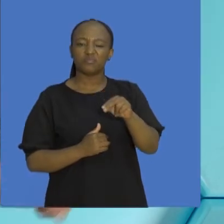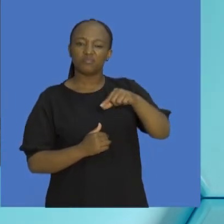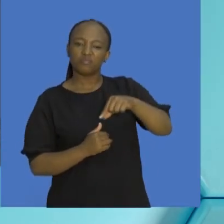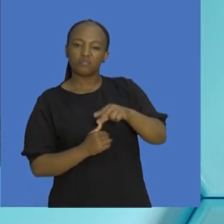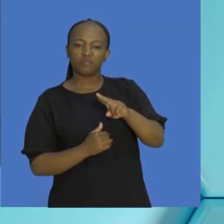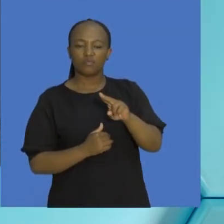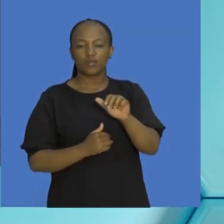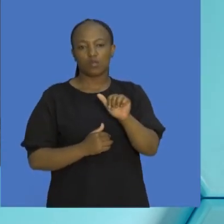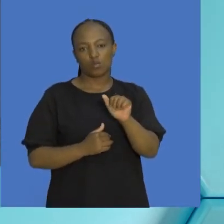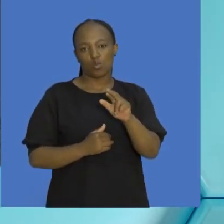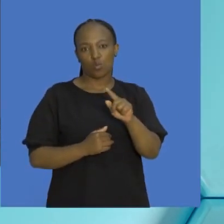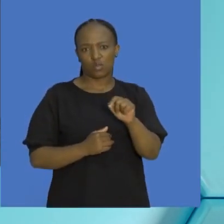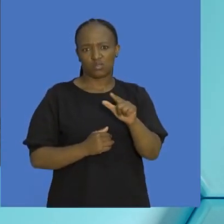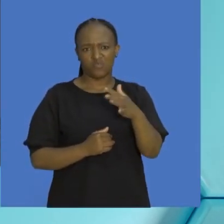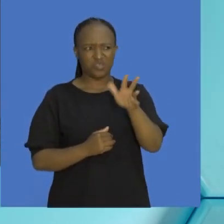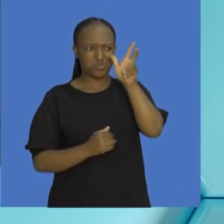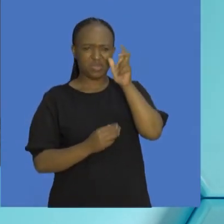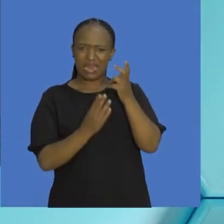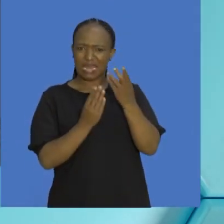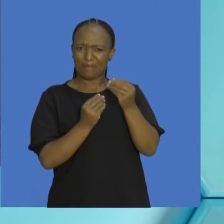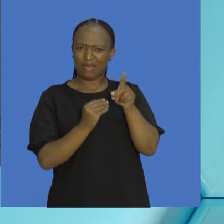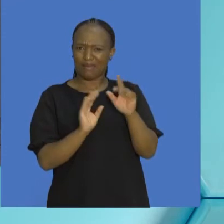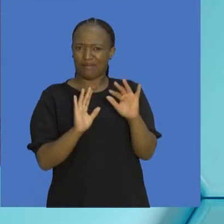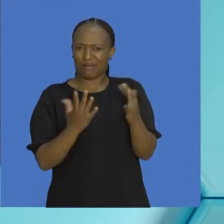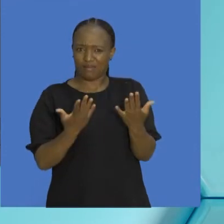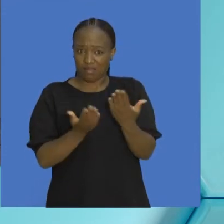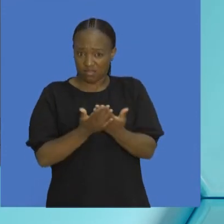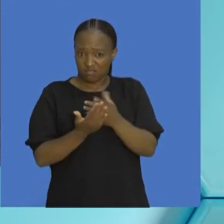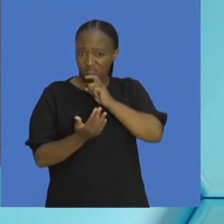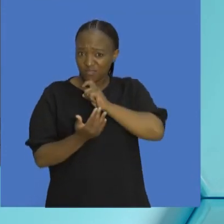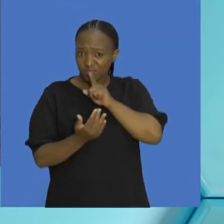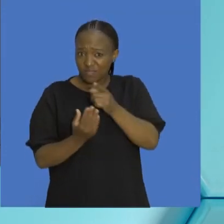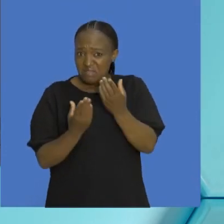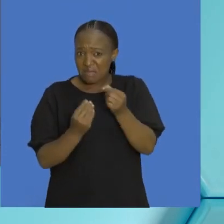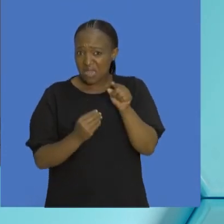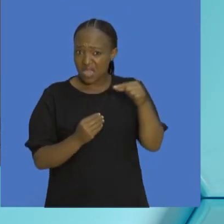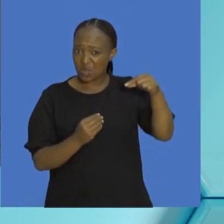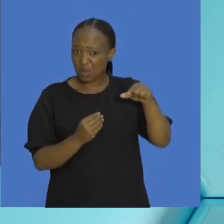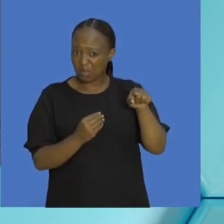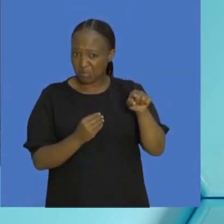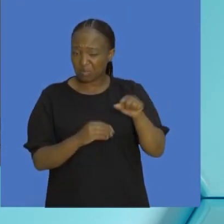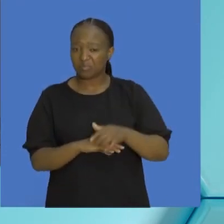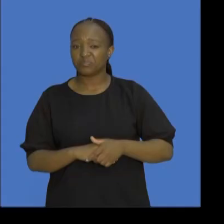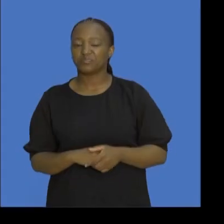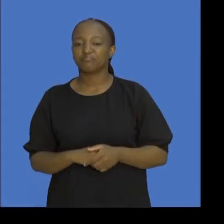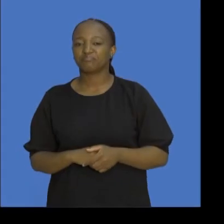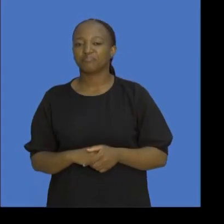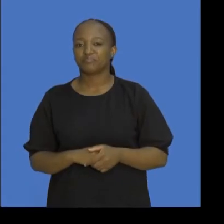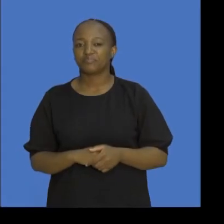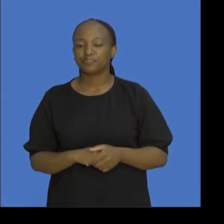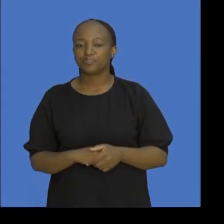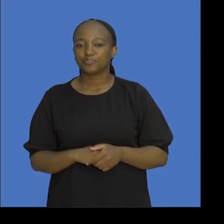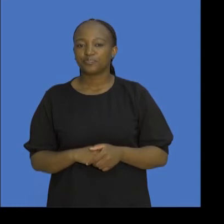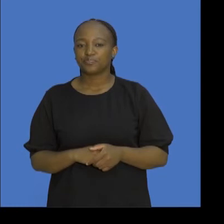quartiles? Have you heard of quartiles before? Okay. Have you used quartiles? Let's look at what are